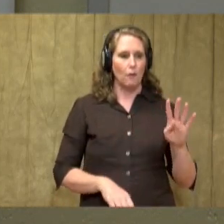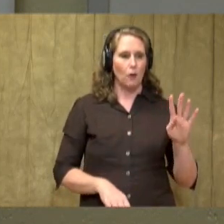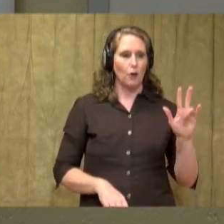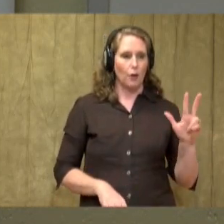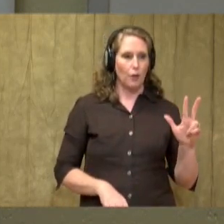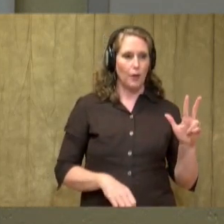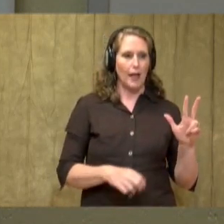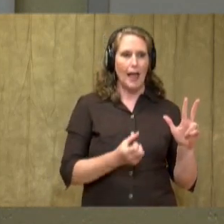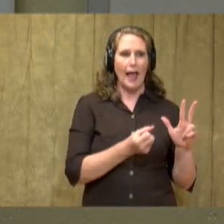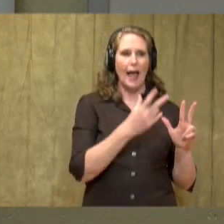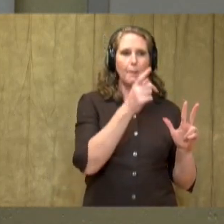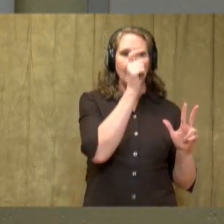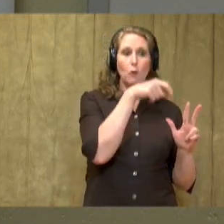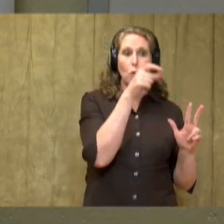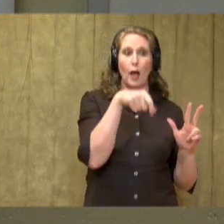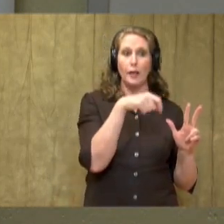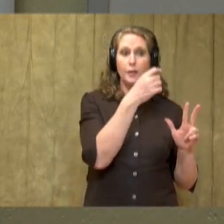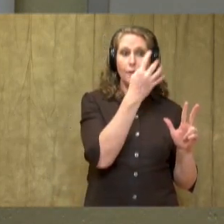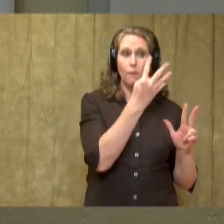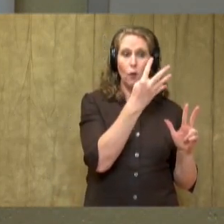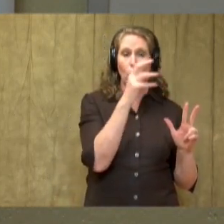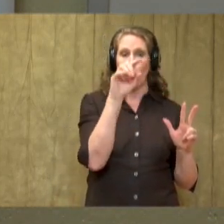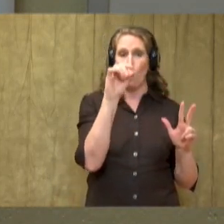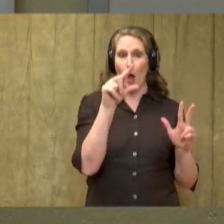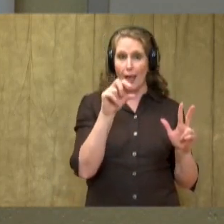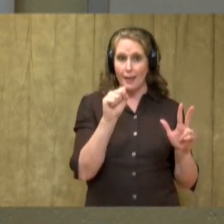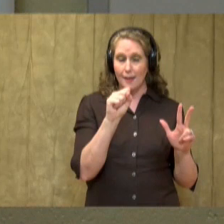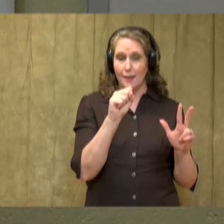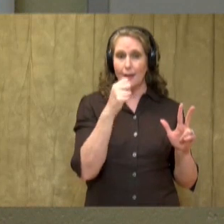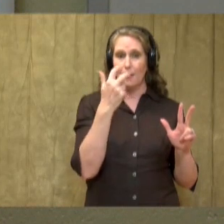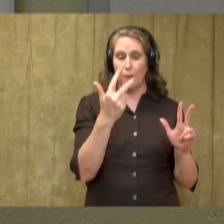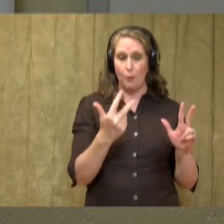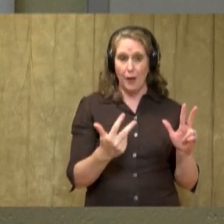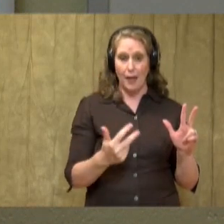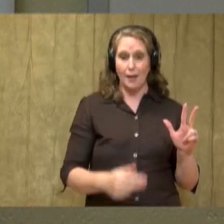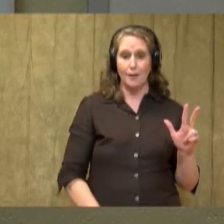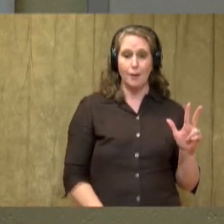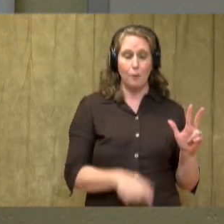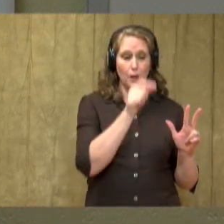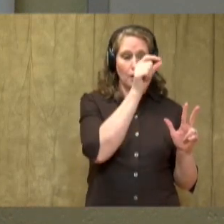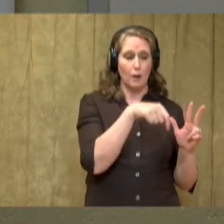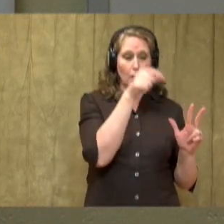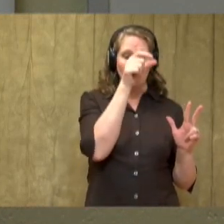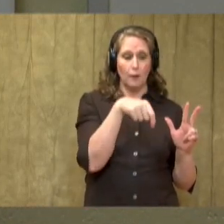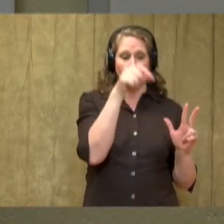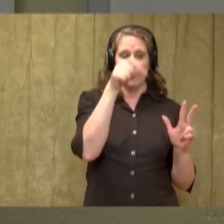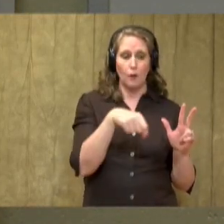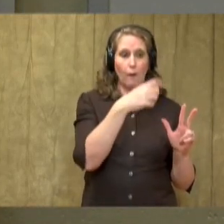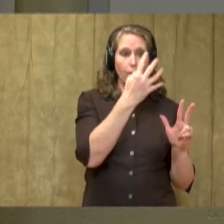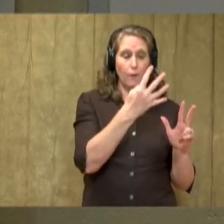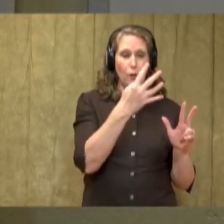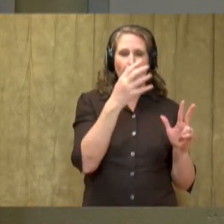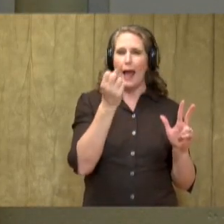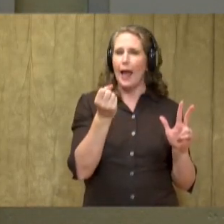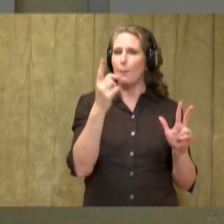4 tens and how many ones? So they already gave us our 4 tens. How many ones do we